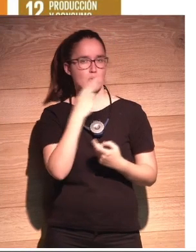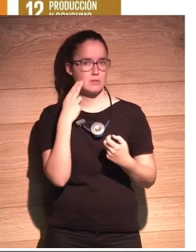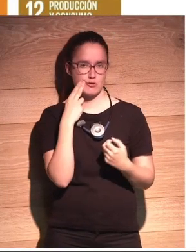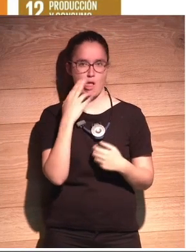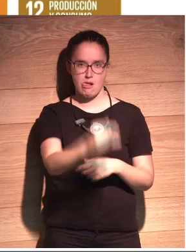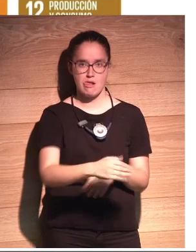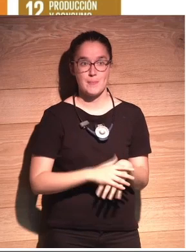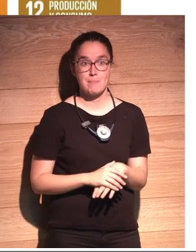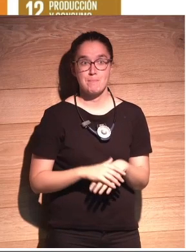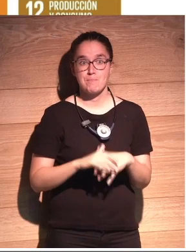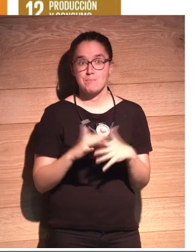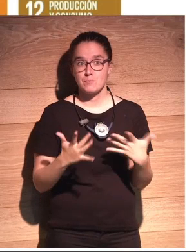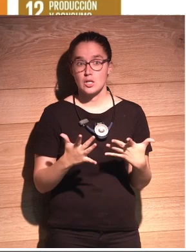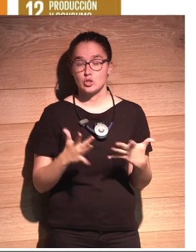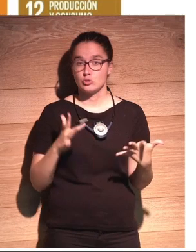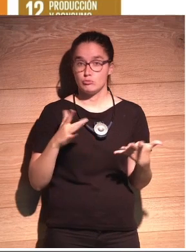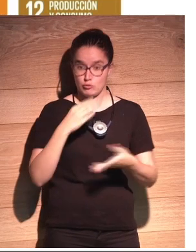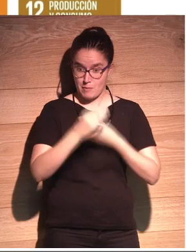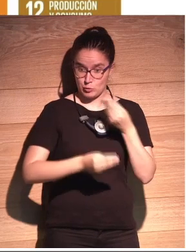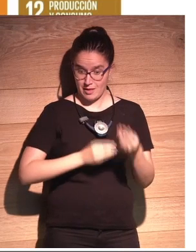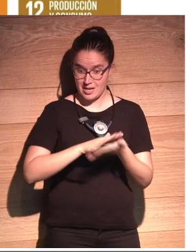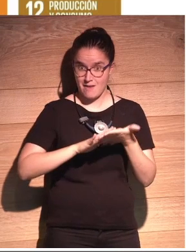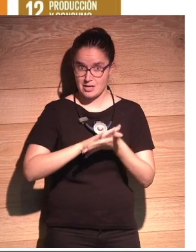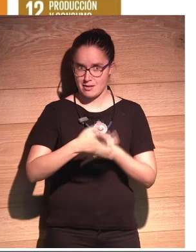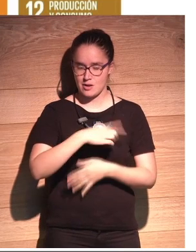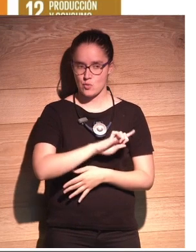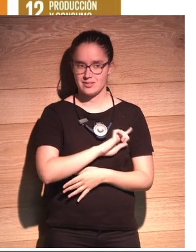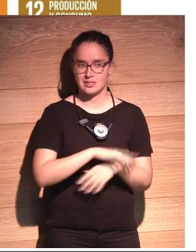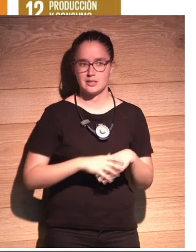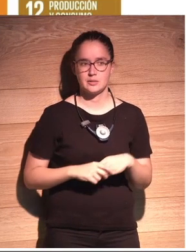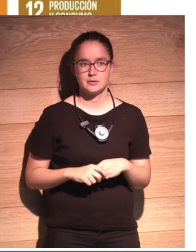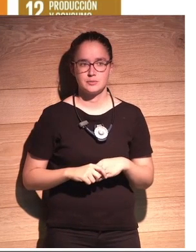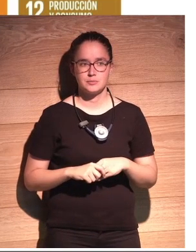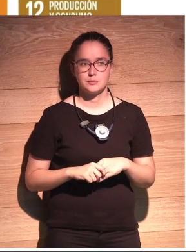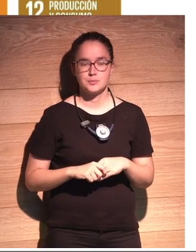all of us are committed towards this. The international community has been committed towards this.